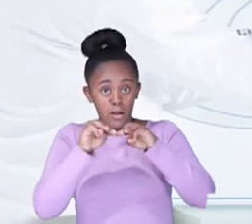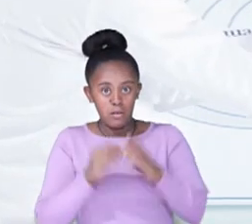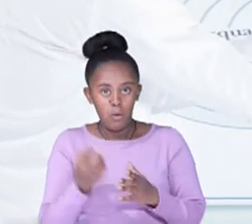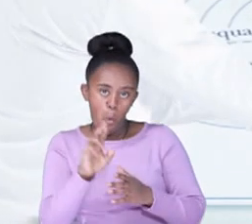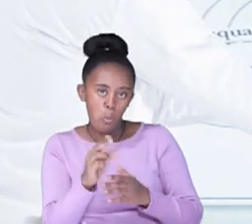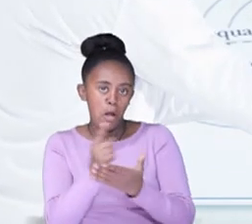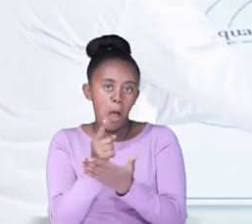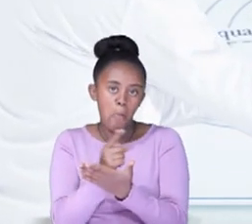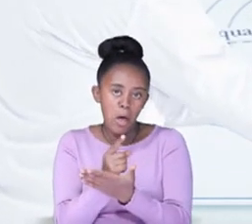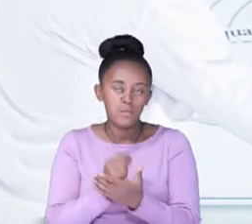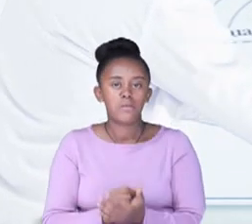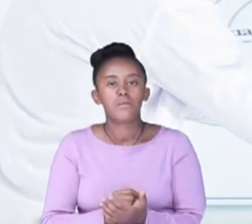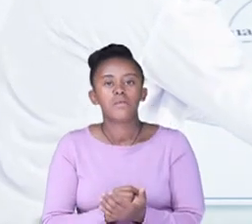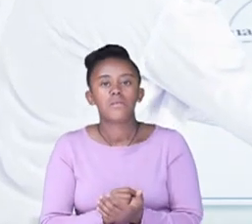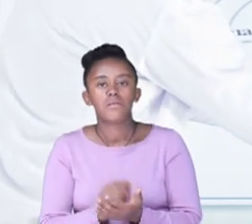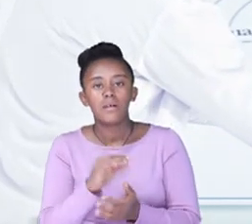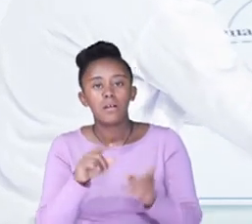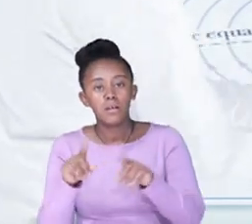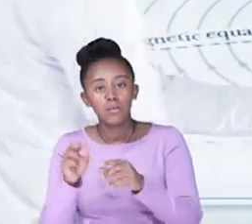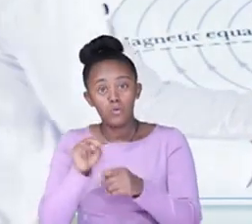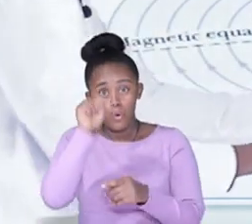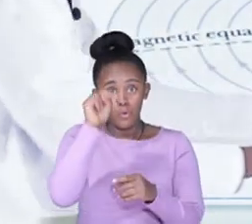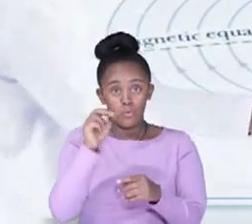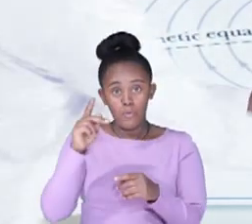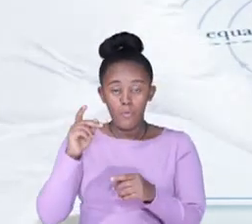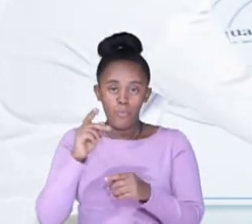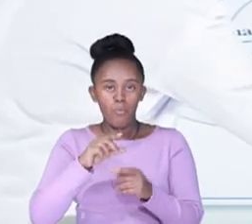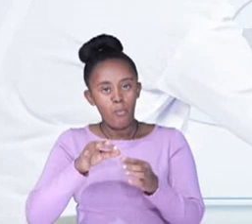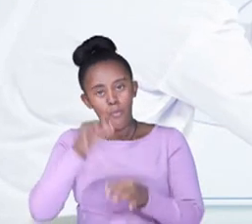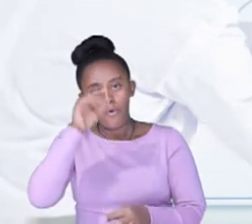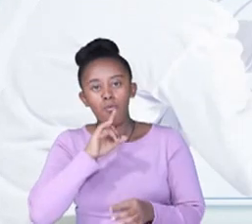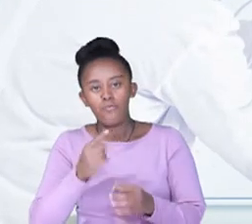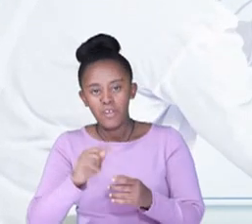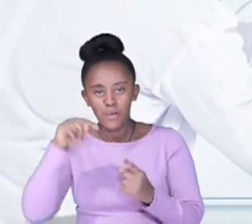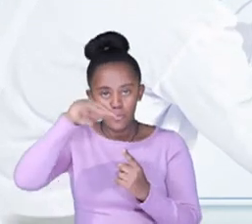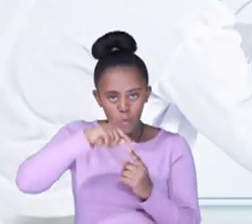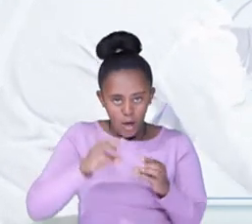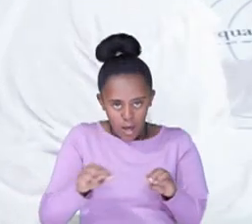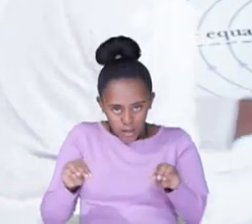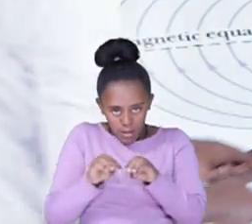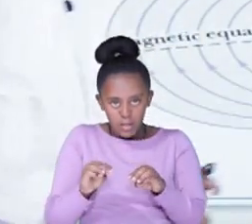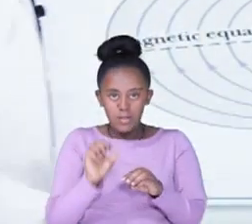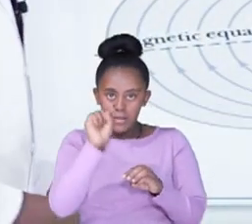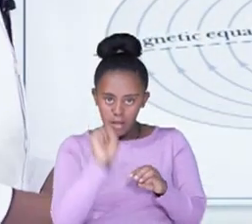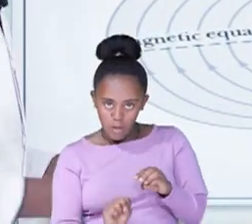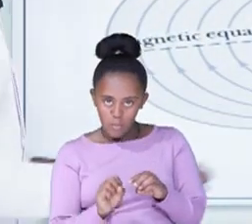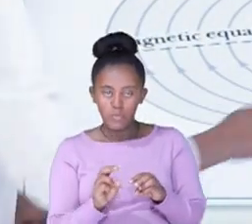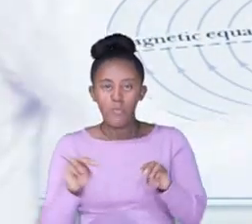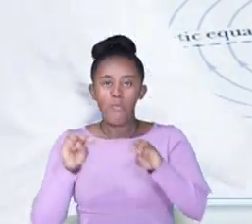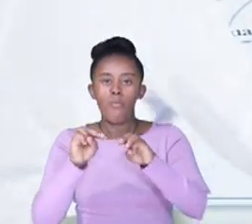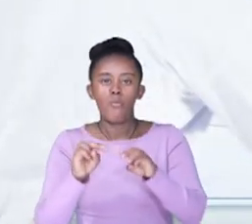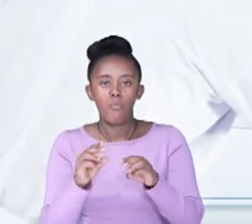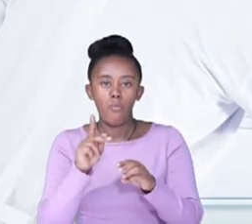or a compass, you can call it like that. And the north pole of Earth's magnetic field try to attract the south pole of